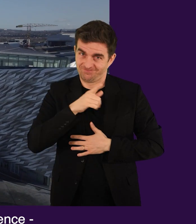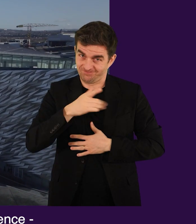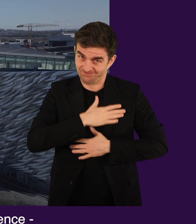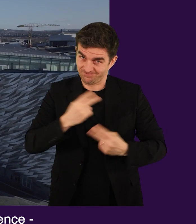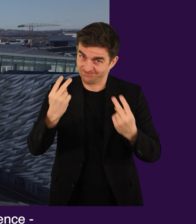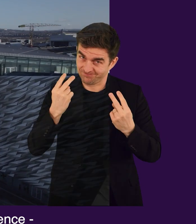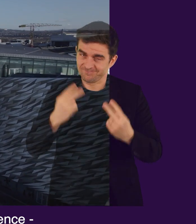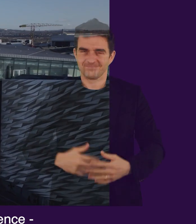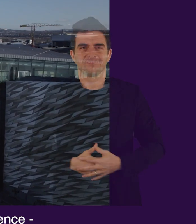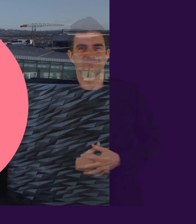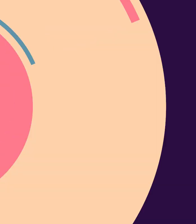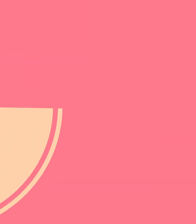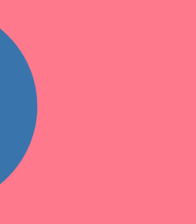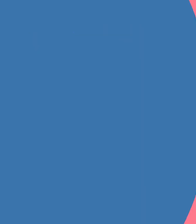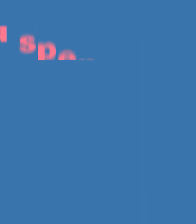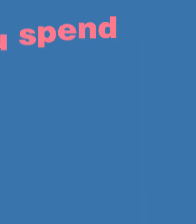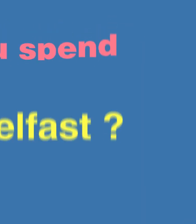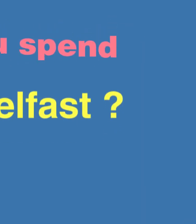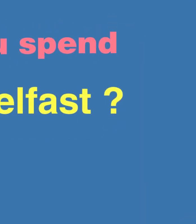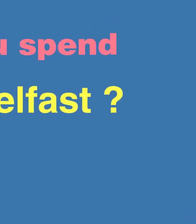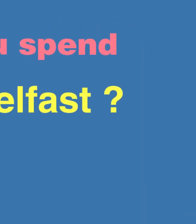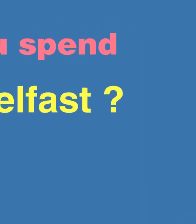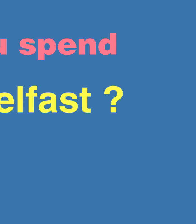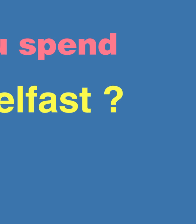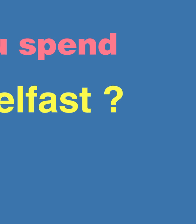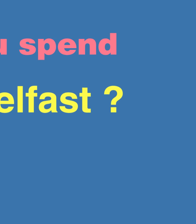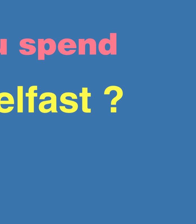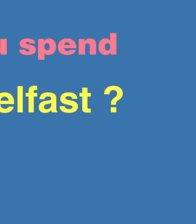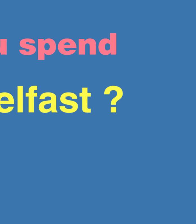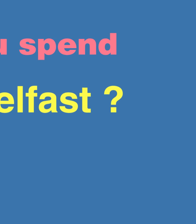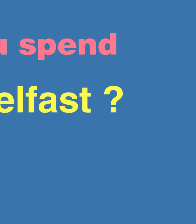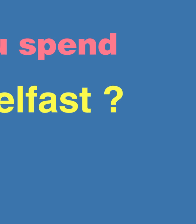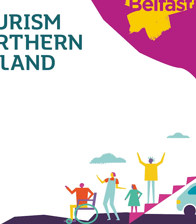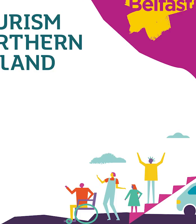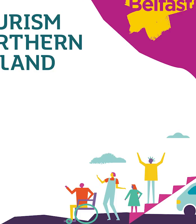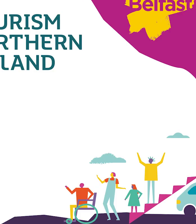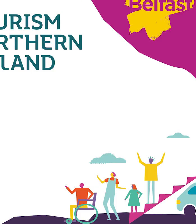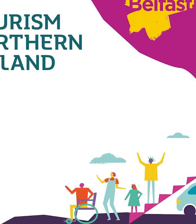experience. I sure have. How would you spend 48 hours in Belfast?